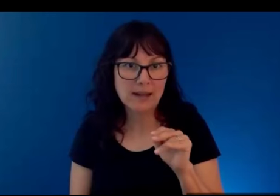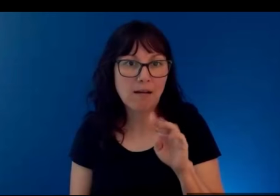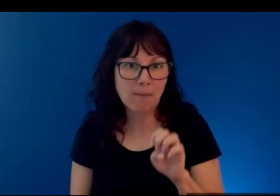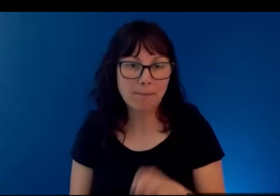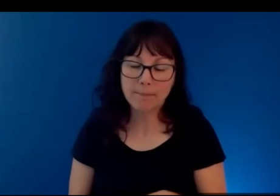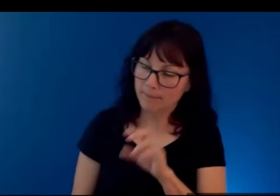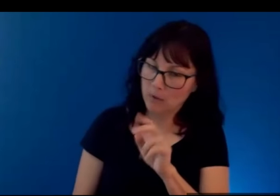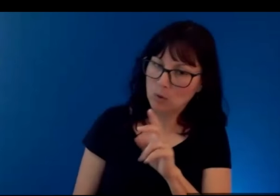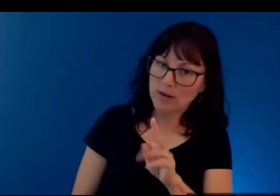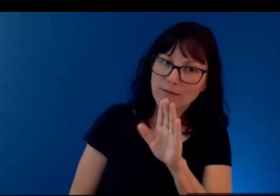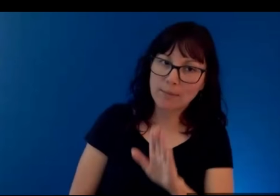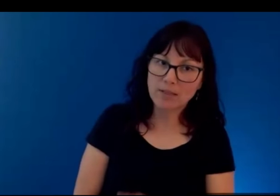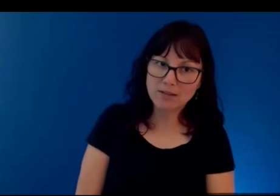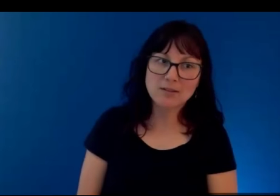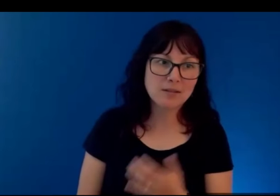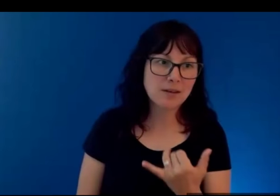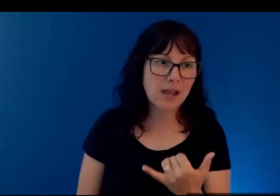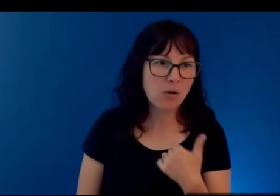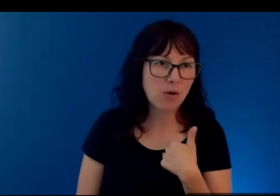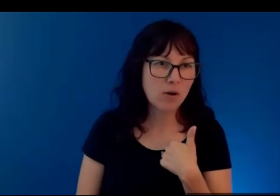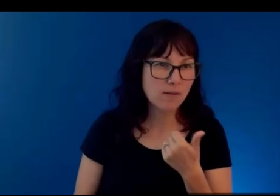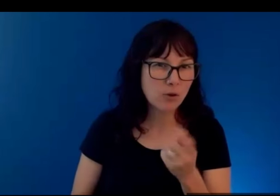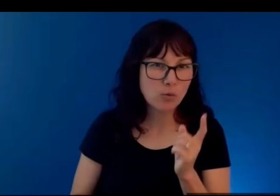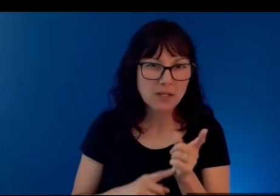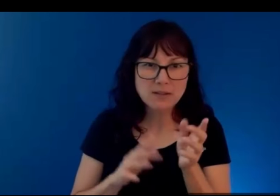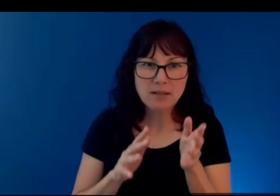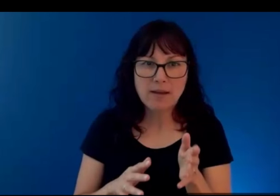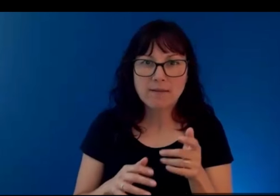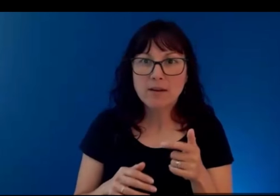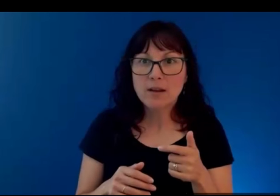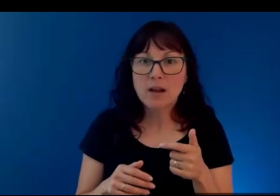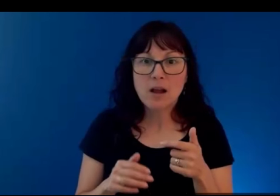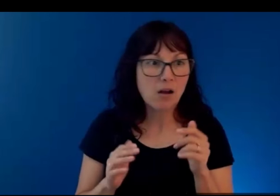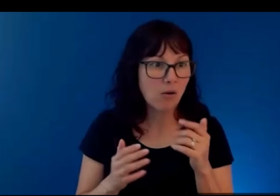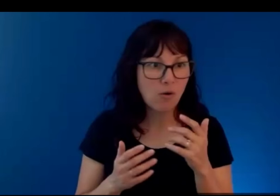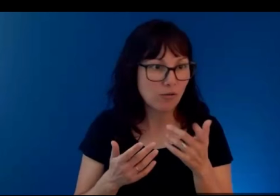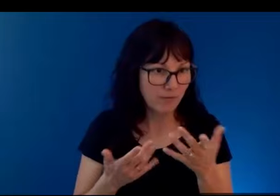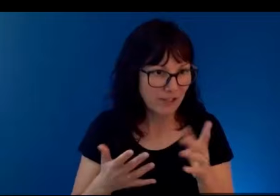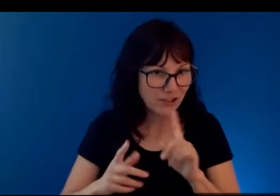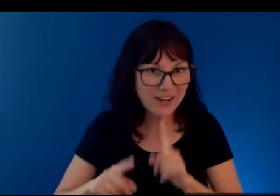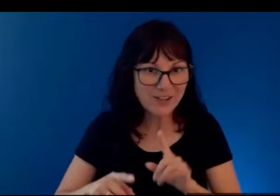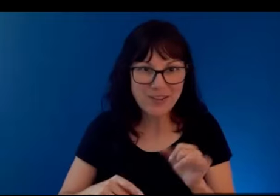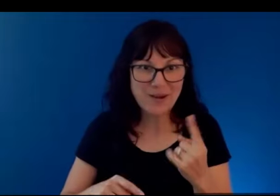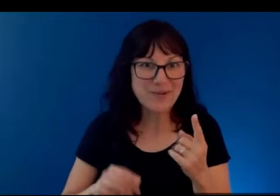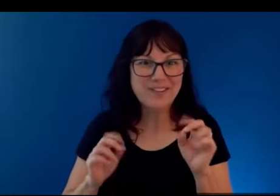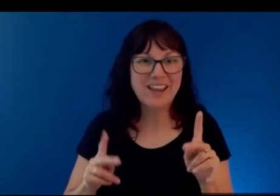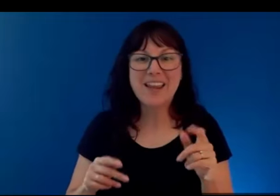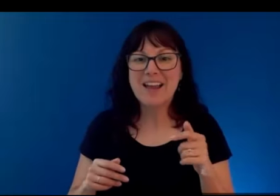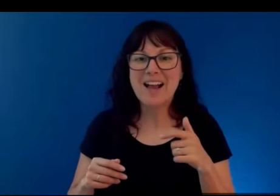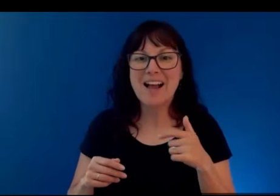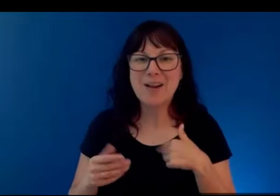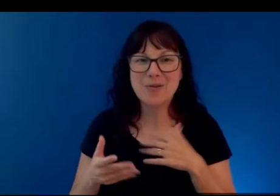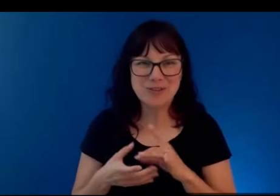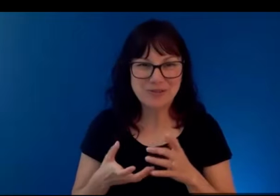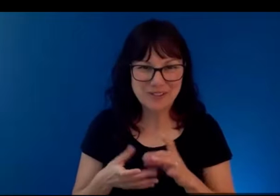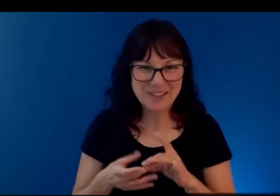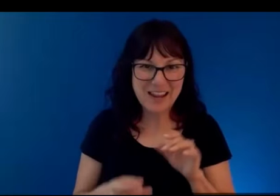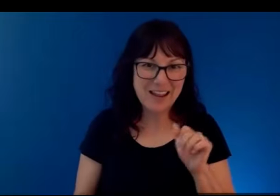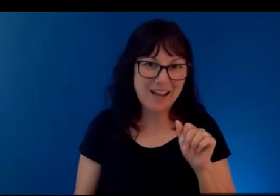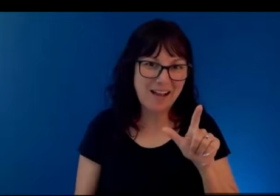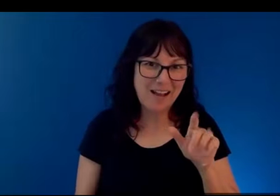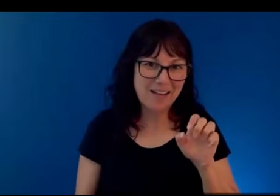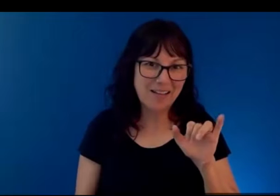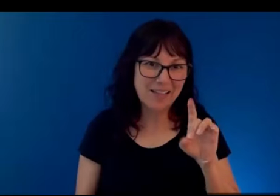Okay, fabulous. We do have a few minutes left, so I was just, oh, you already answered that question. I was going to say, Aleda, I'm not